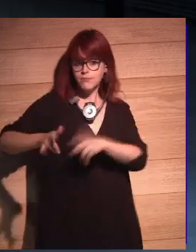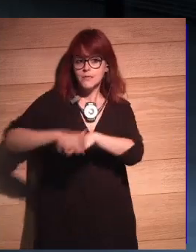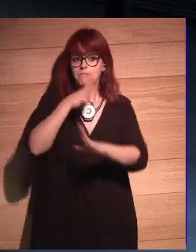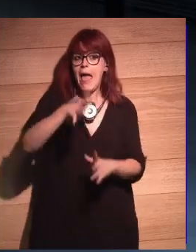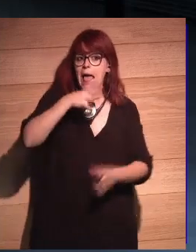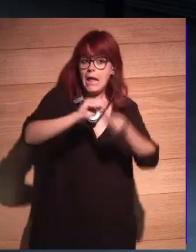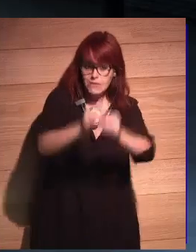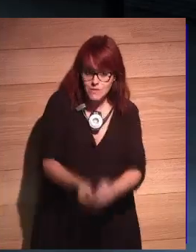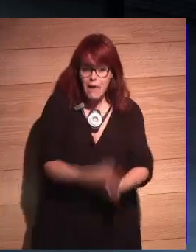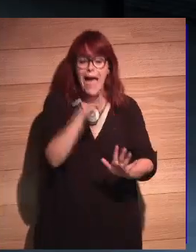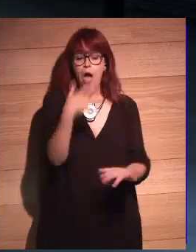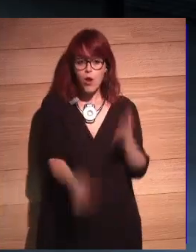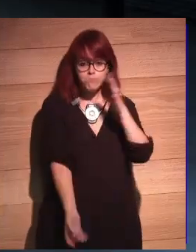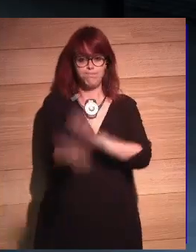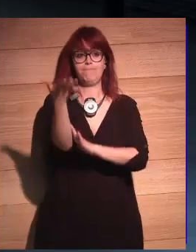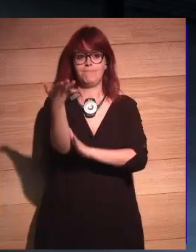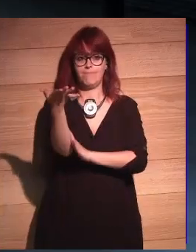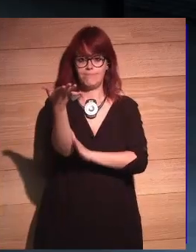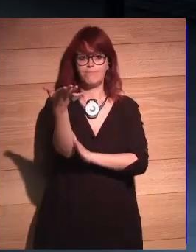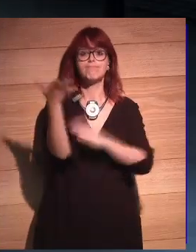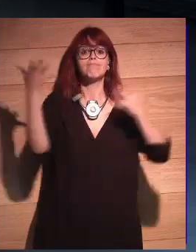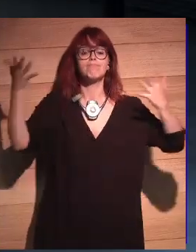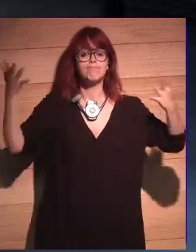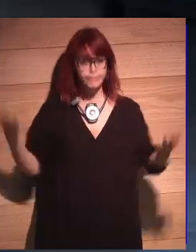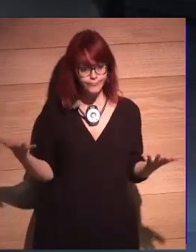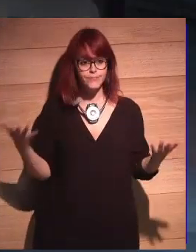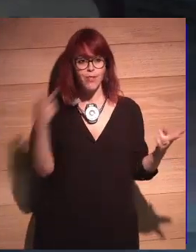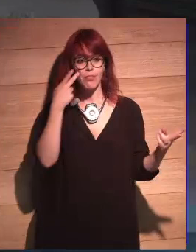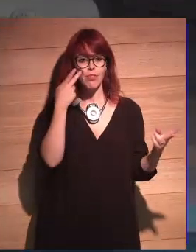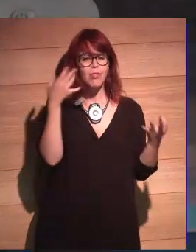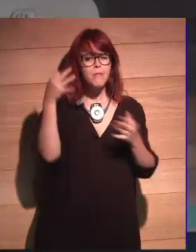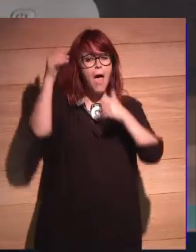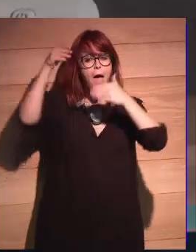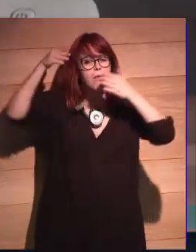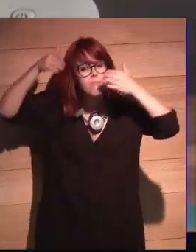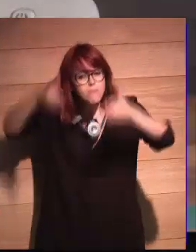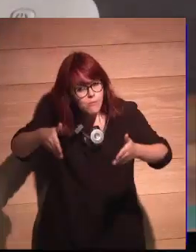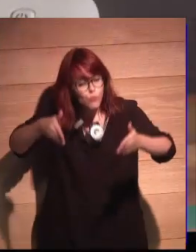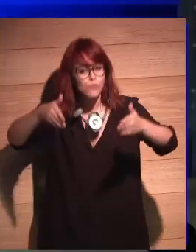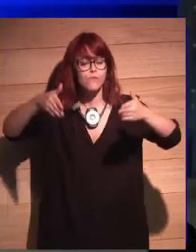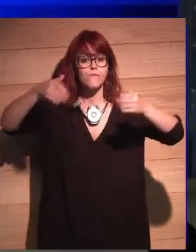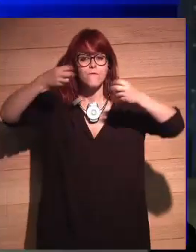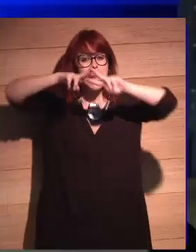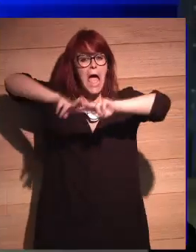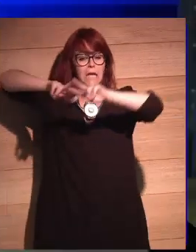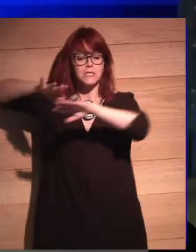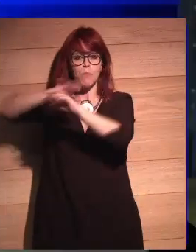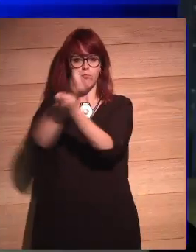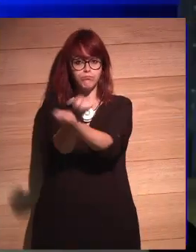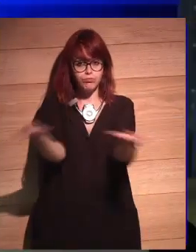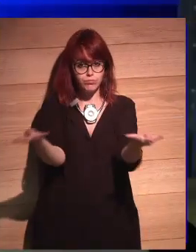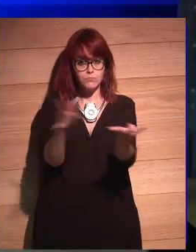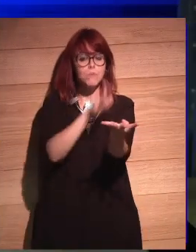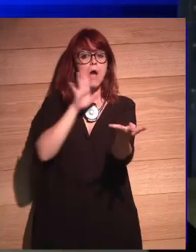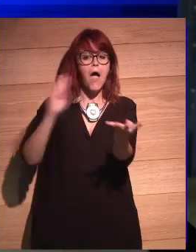now. So we took we looked across the whole lot of this and decided that the Internet of